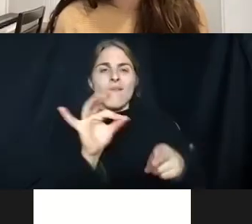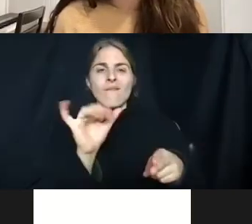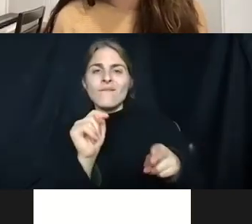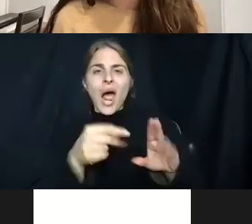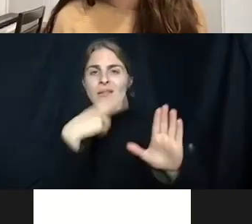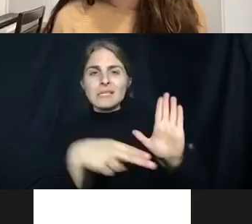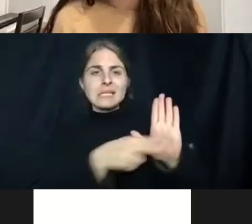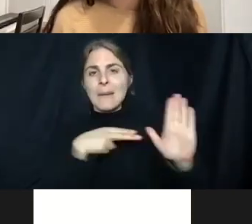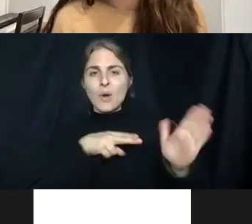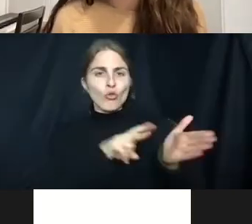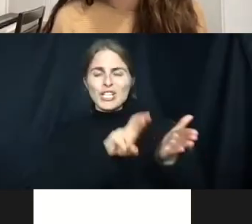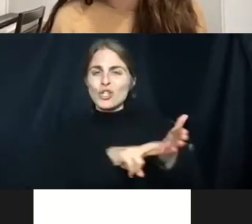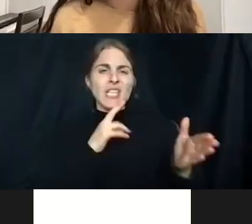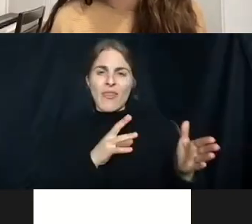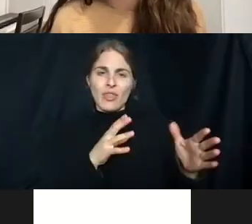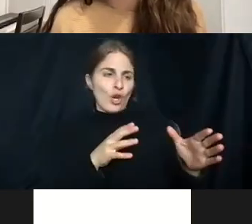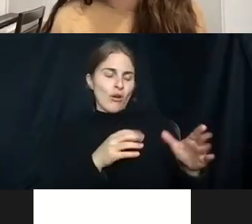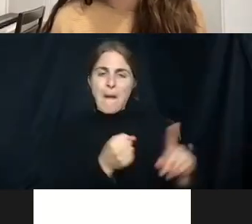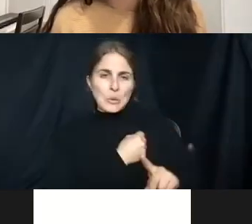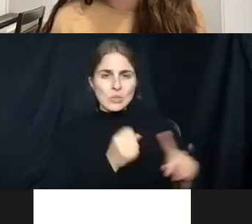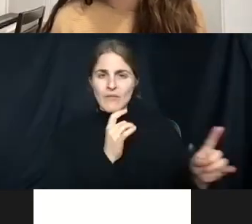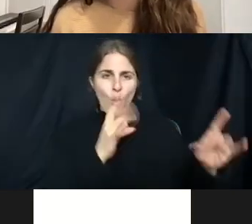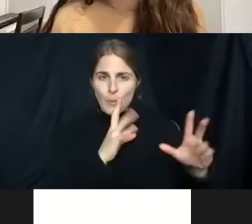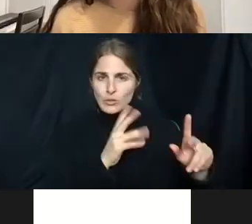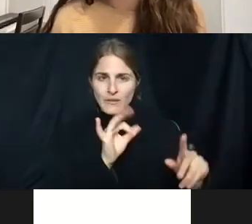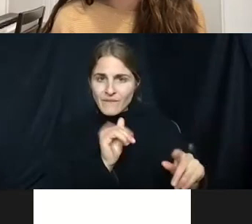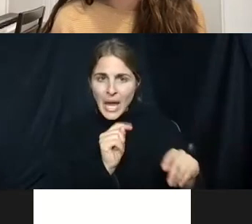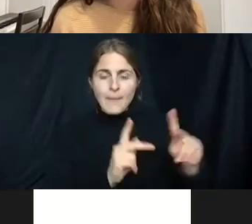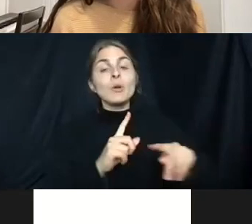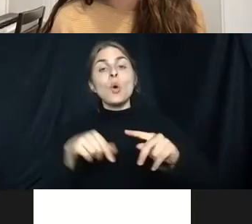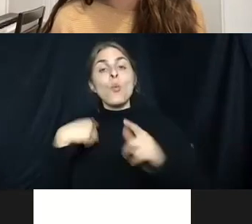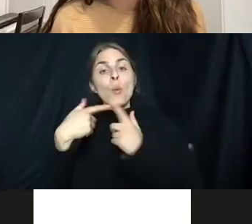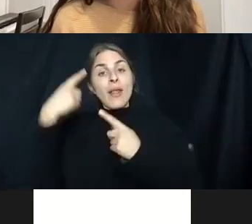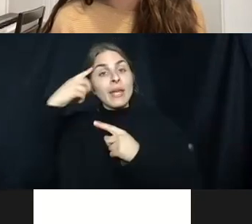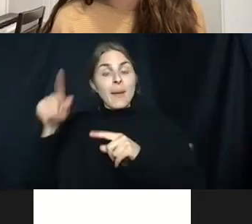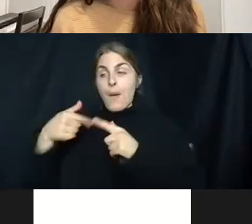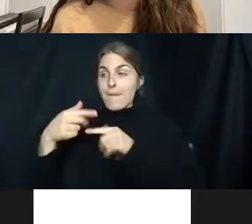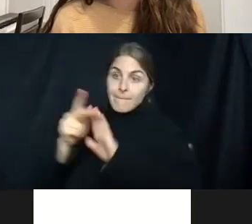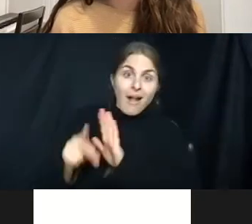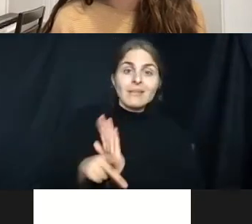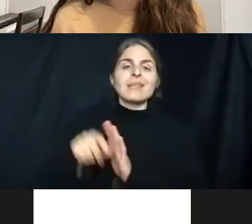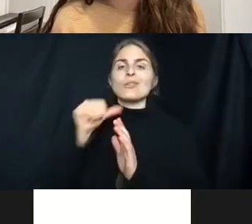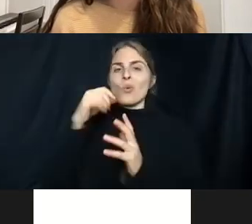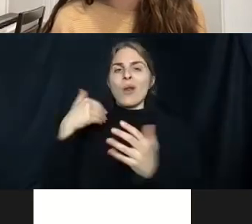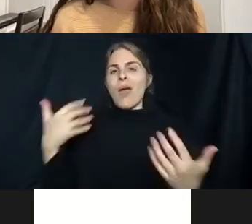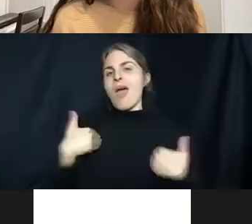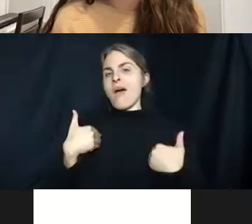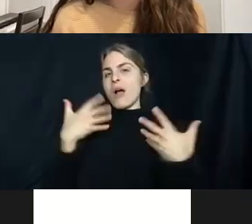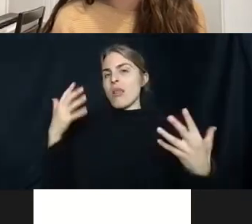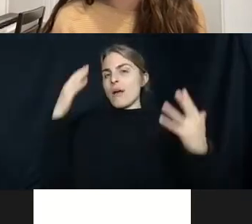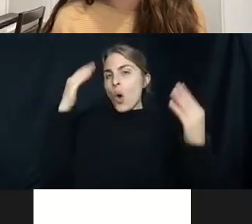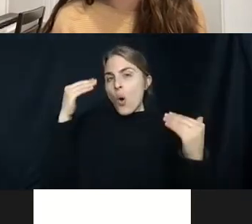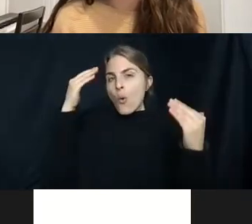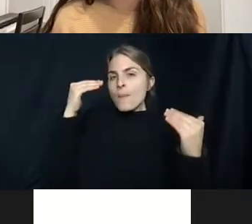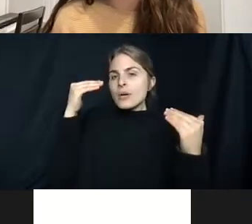so when I think of like policy, I don't actually have that much hope for it as